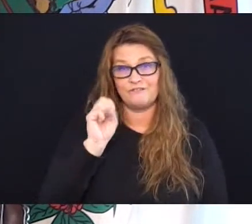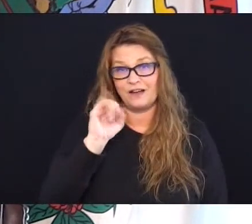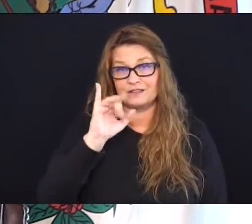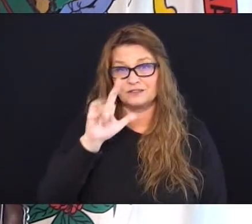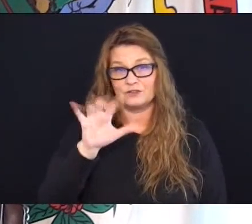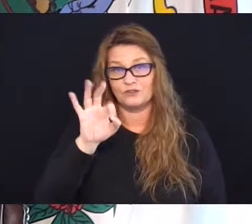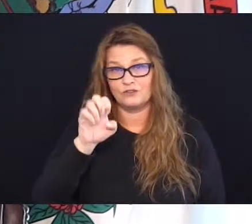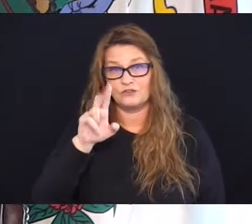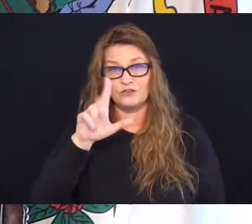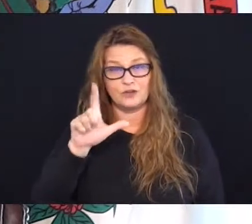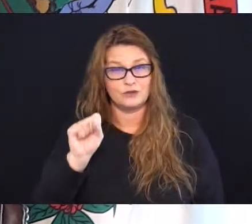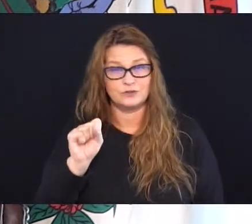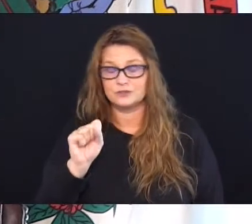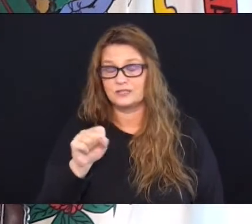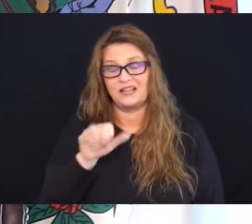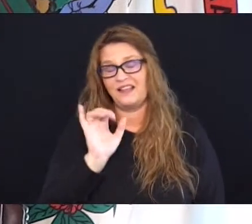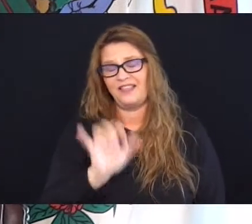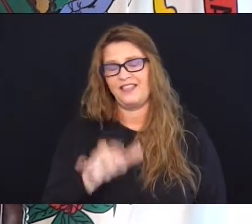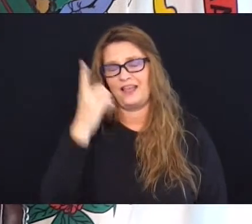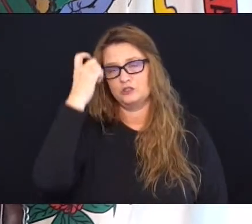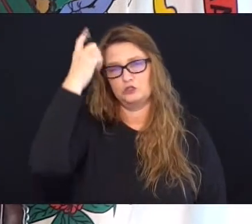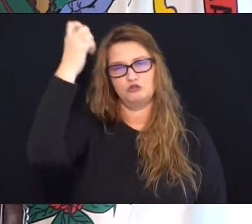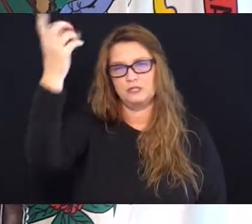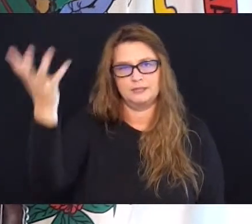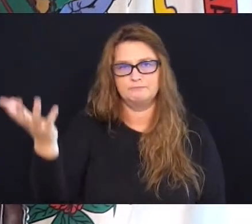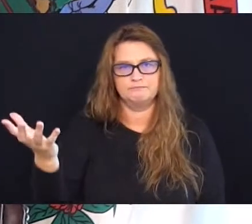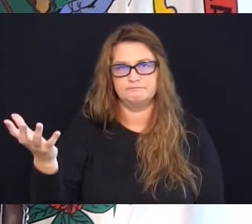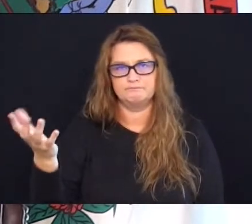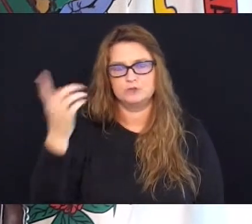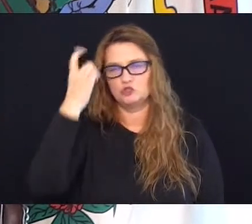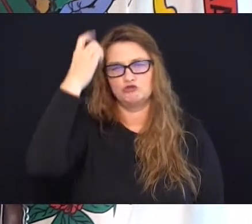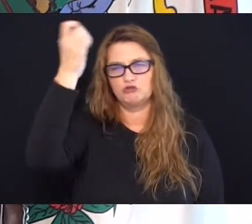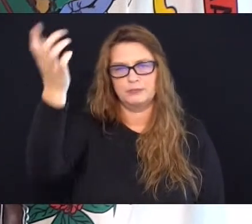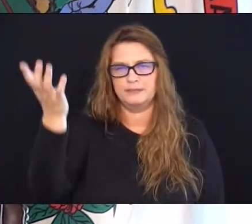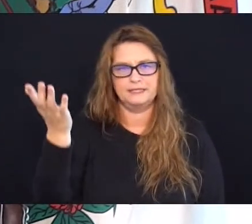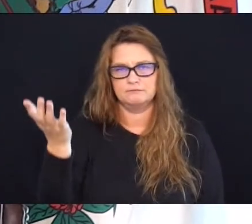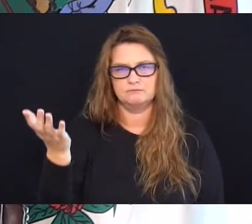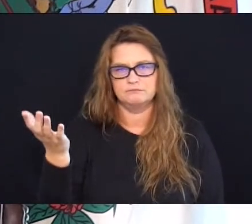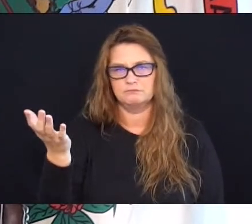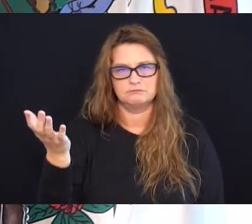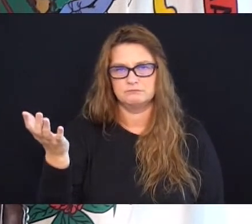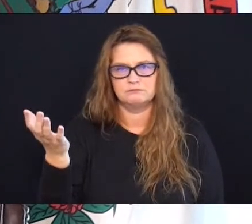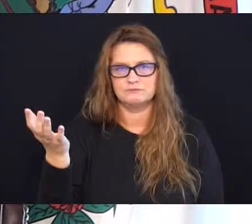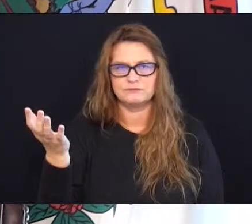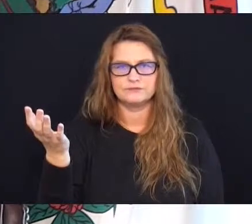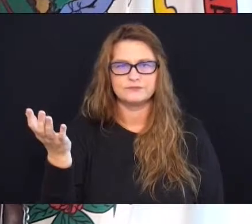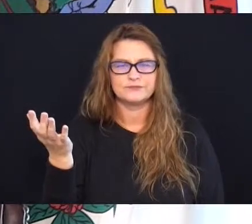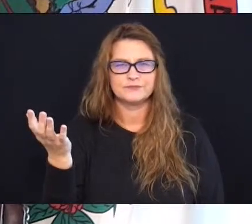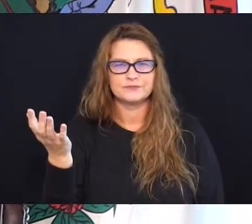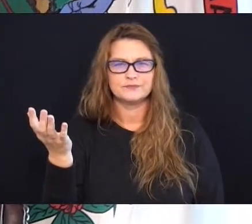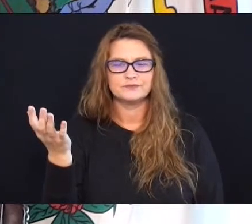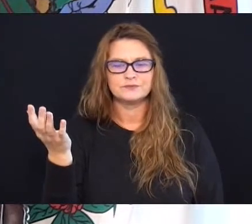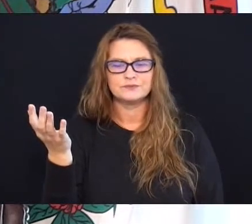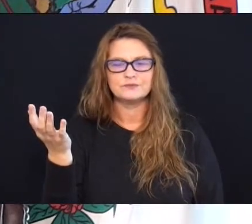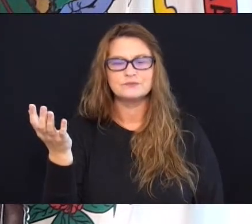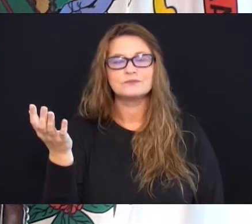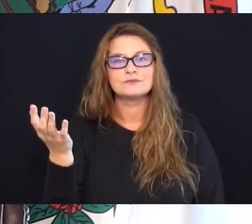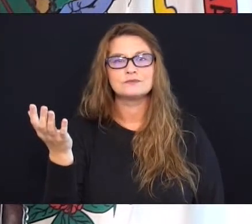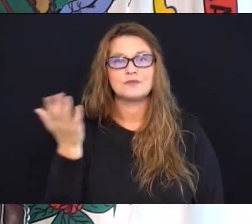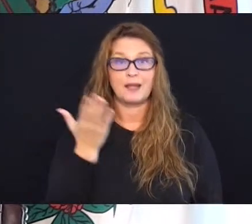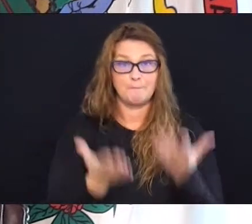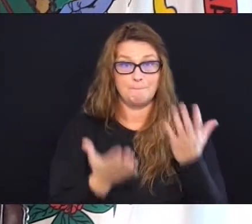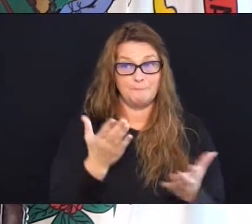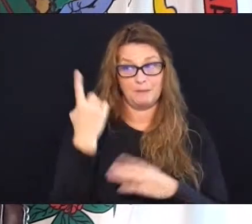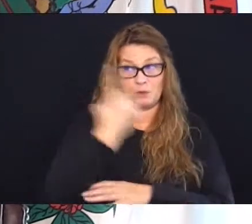dream. That's all there is to it. You're living an absolute dream. Now, maybe